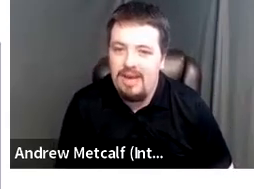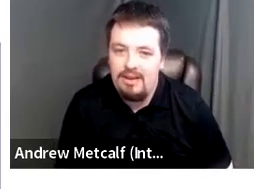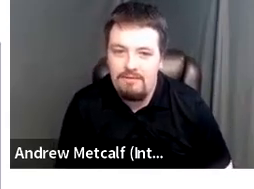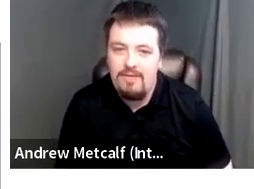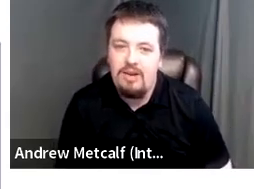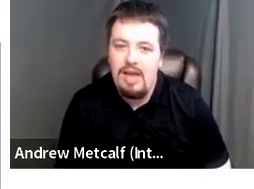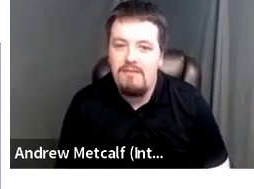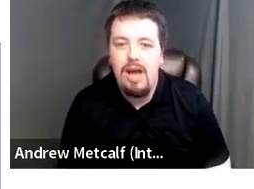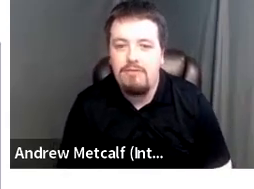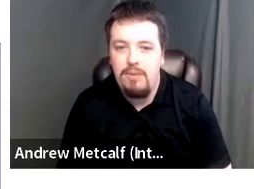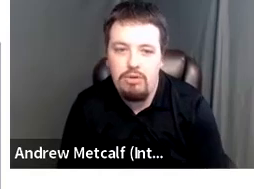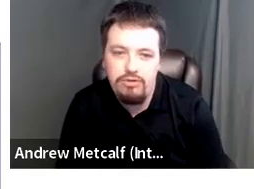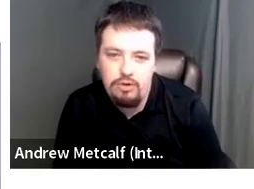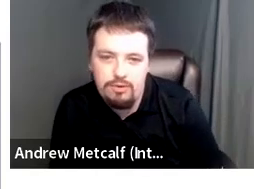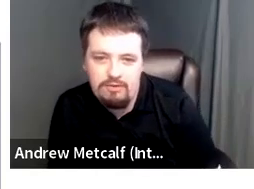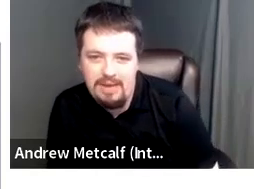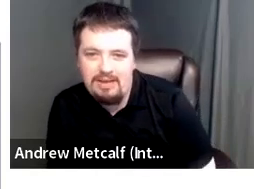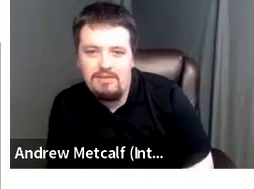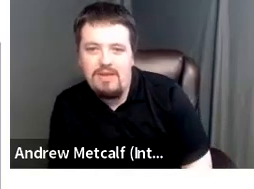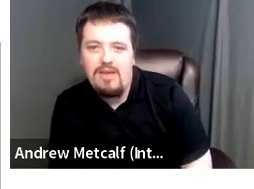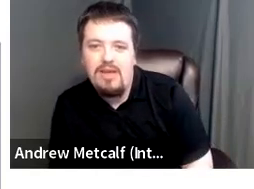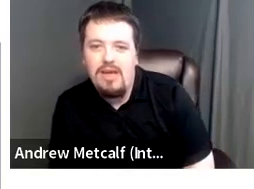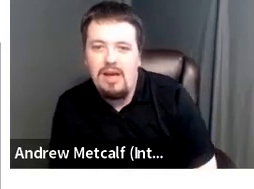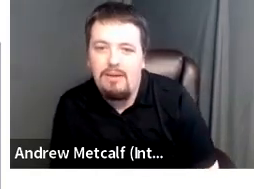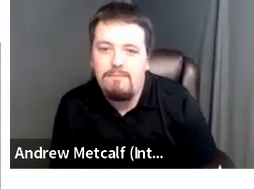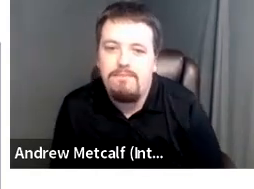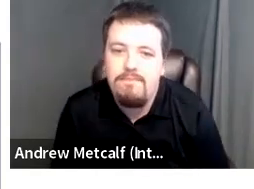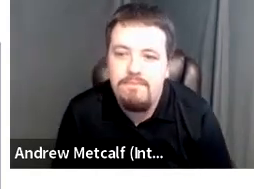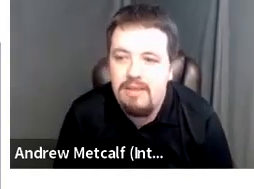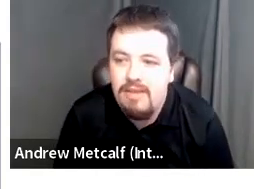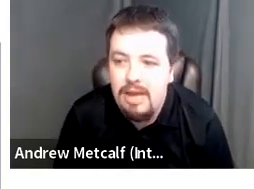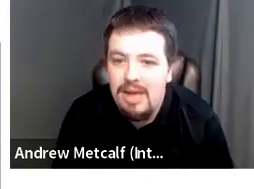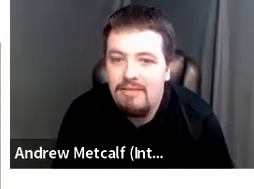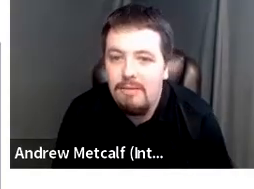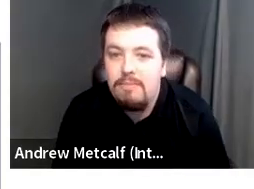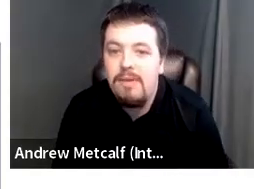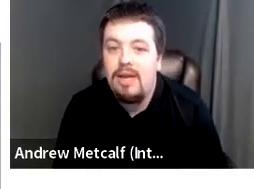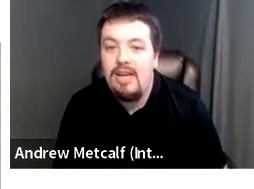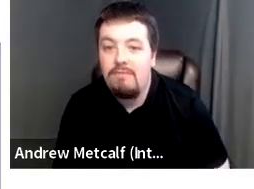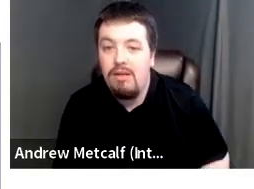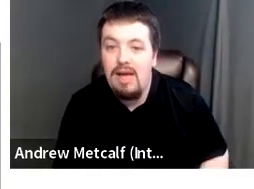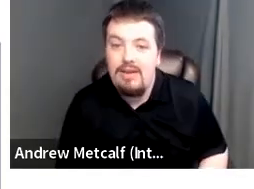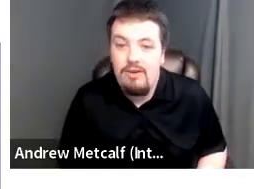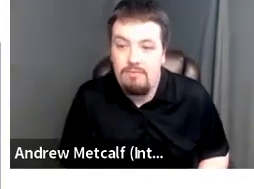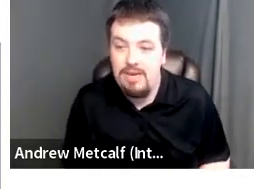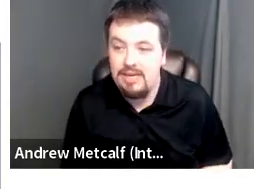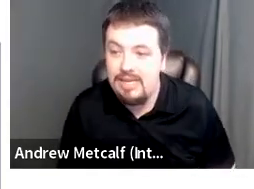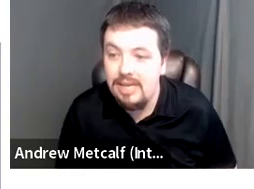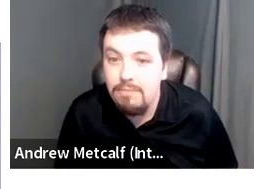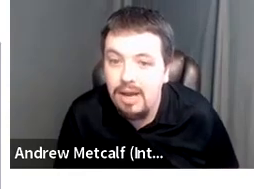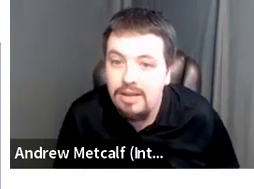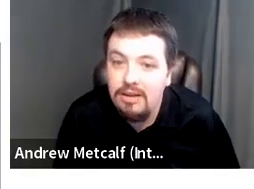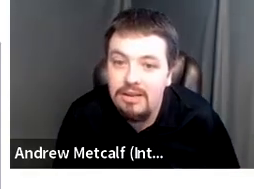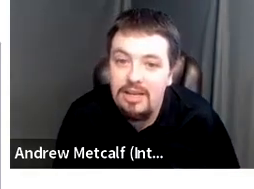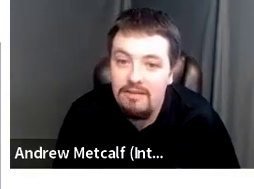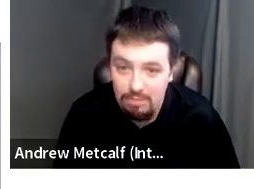audiological perspective, they're deaf, not from a cultural perspective. The same as deaf blind. There's big D